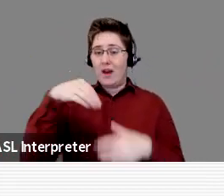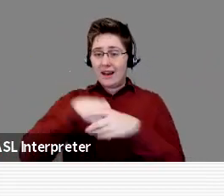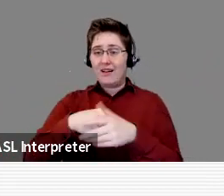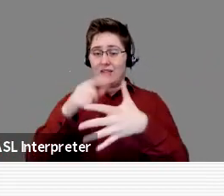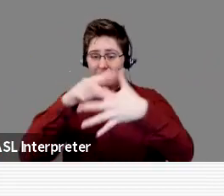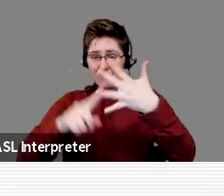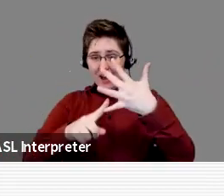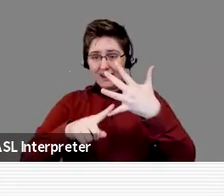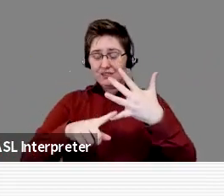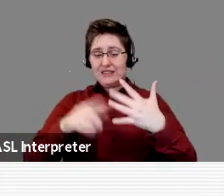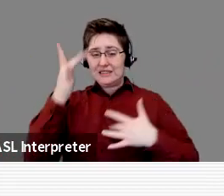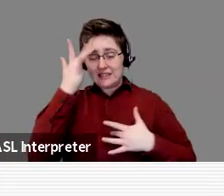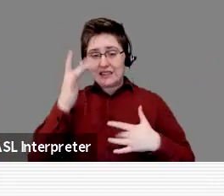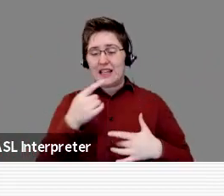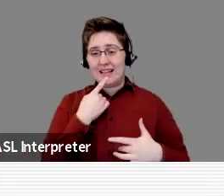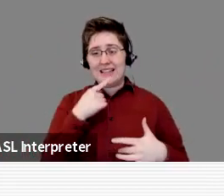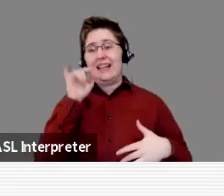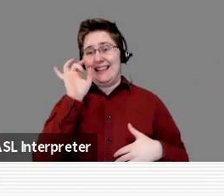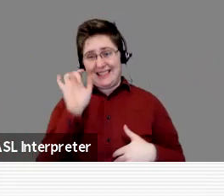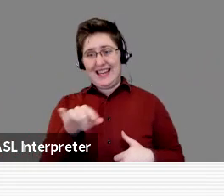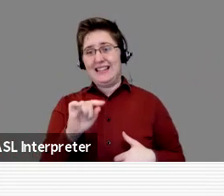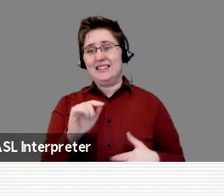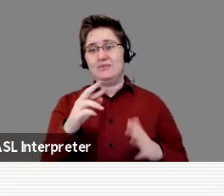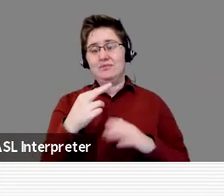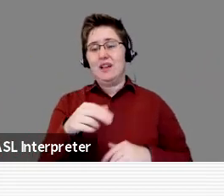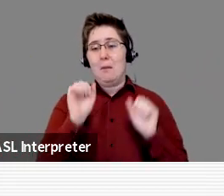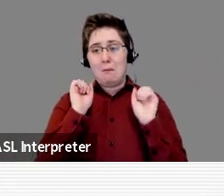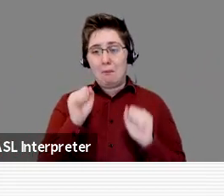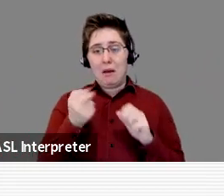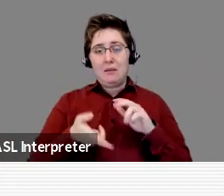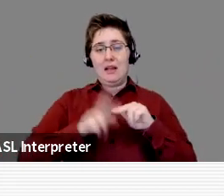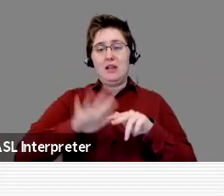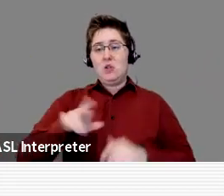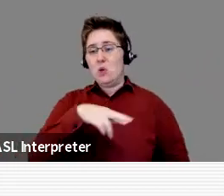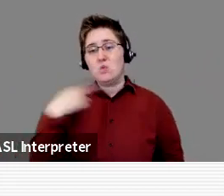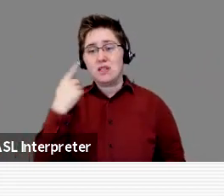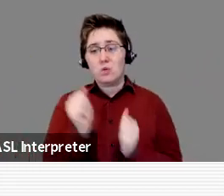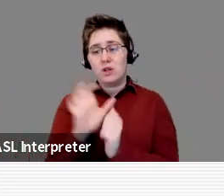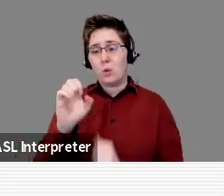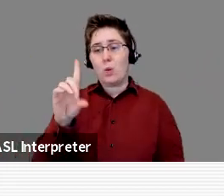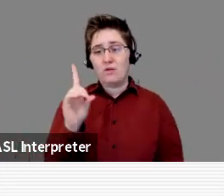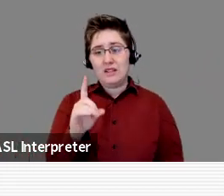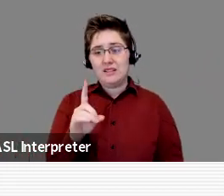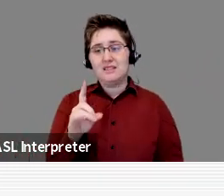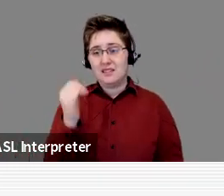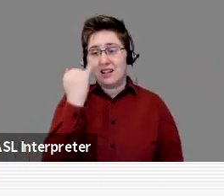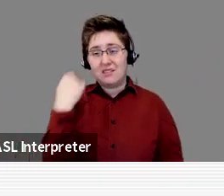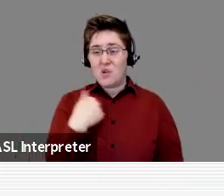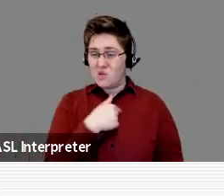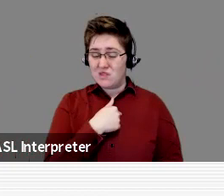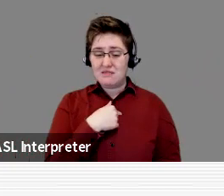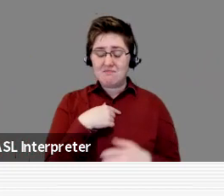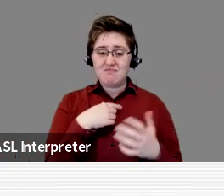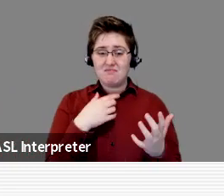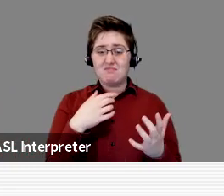conditions that the CDC is currently listing as potentially increasing your COVID risk. So even if we were going to